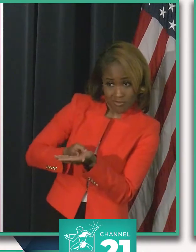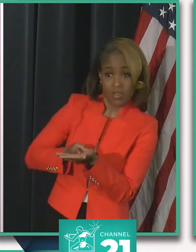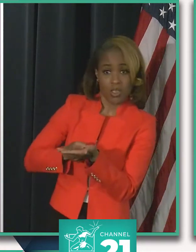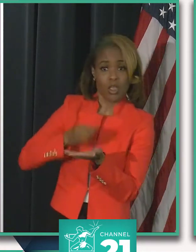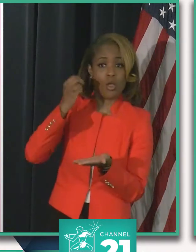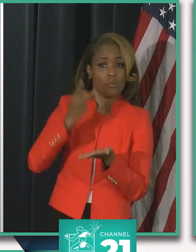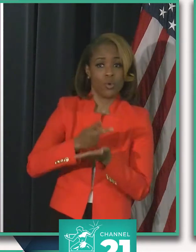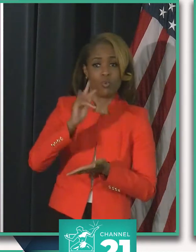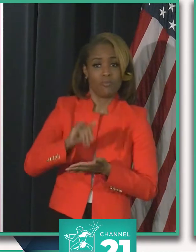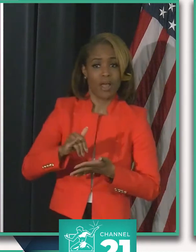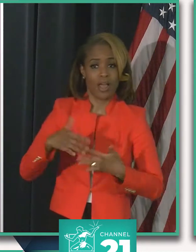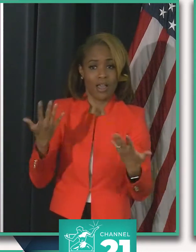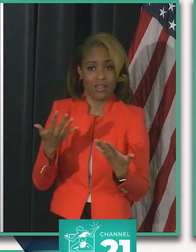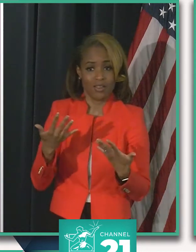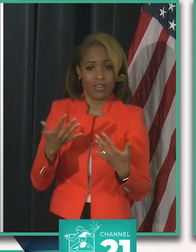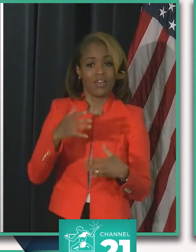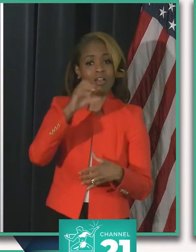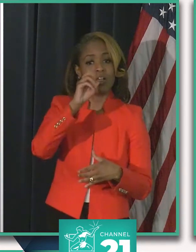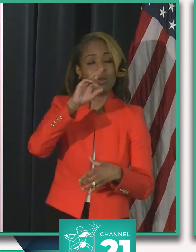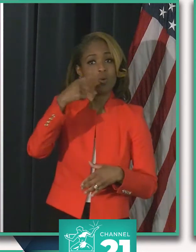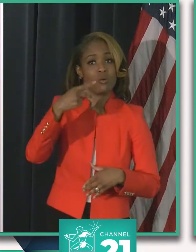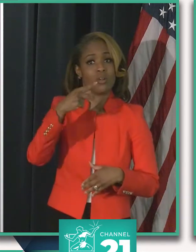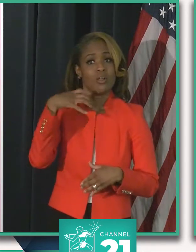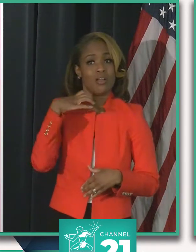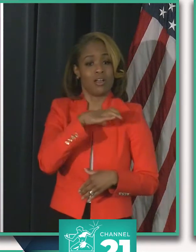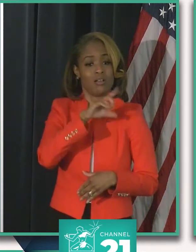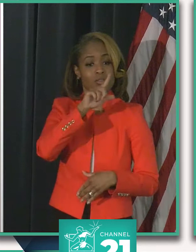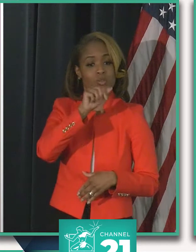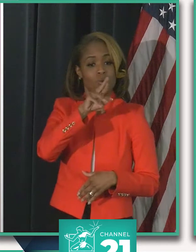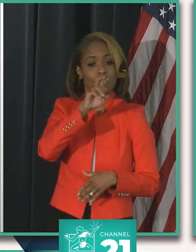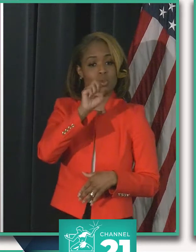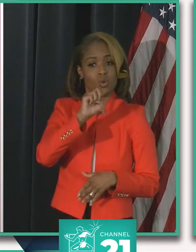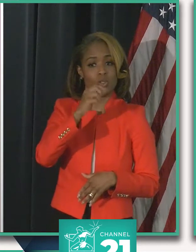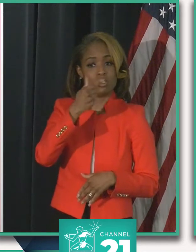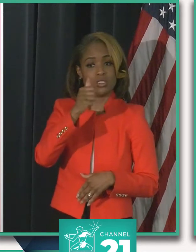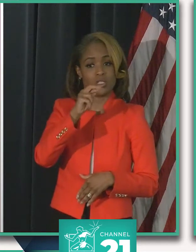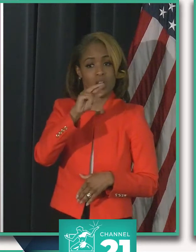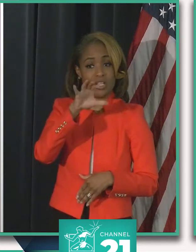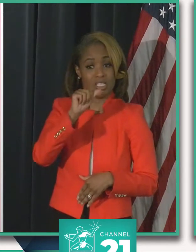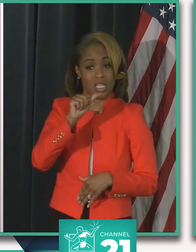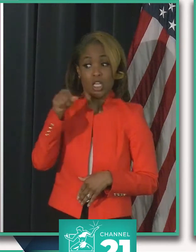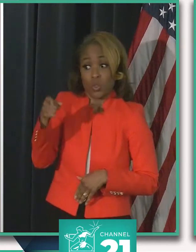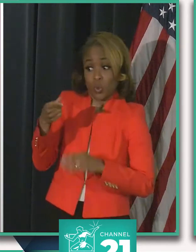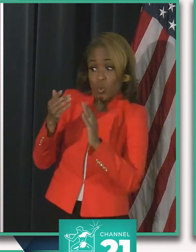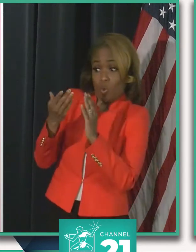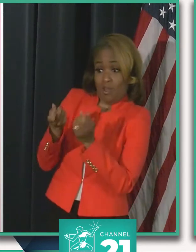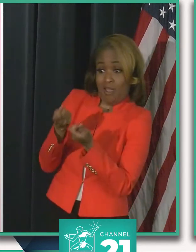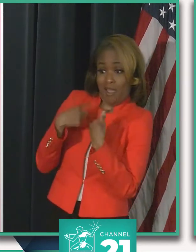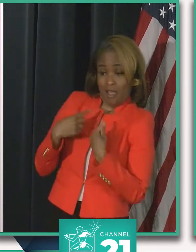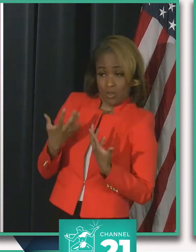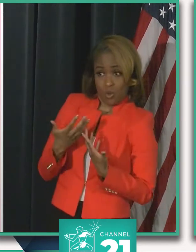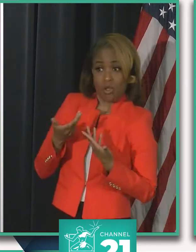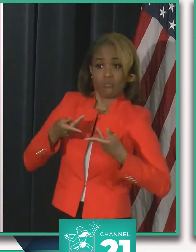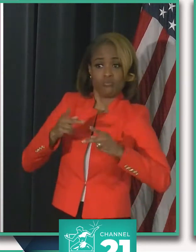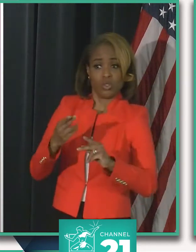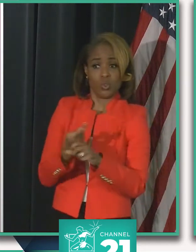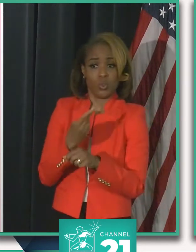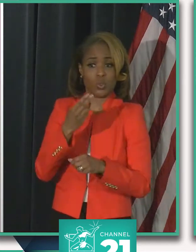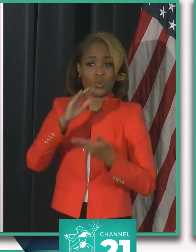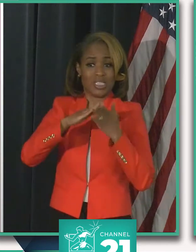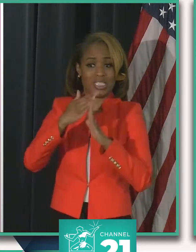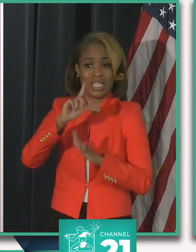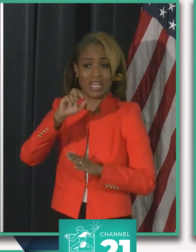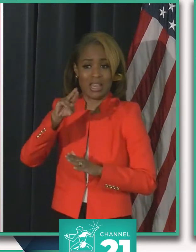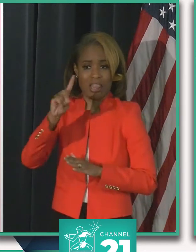approved by Corporation Counsel Lawrence Garcia. You asked for, Mr. Williams, permission to use the city land. We gave